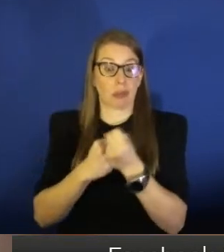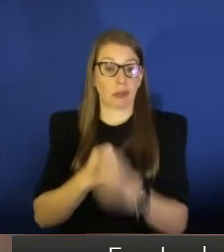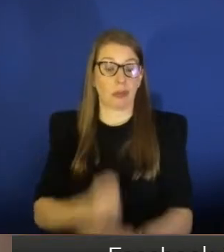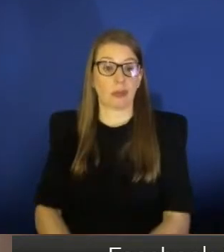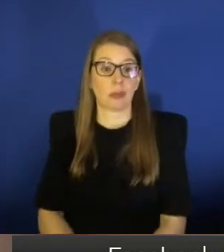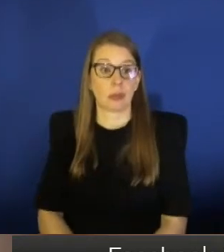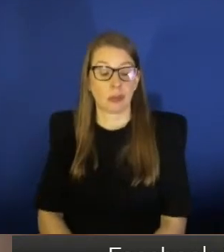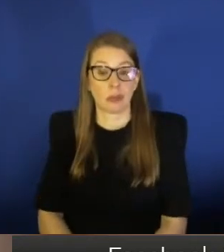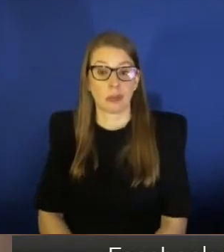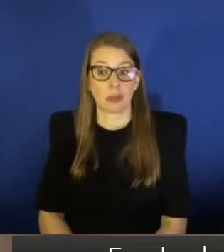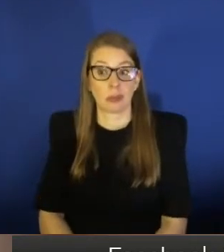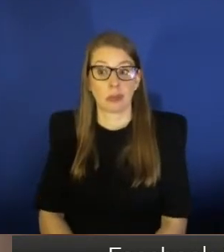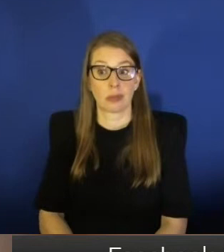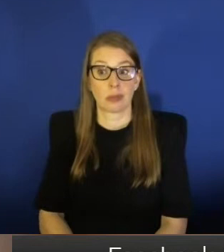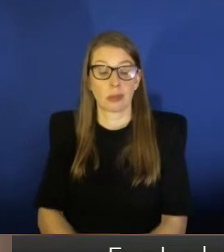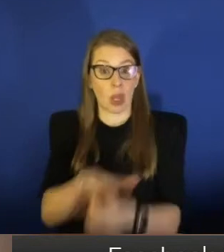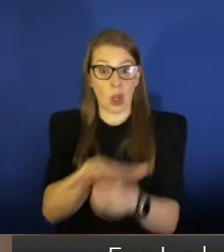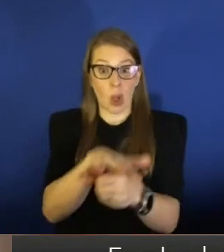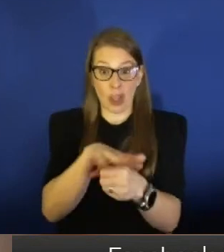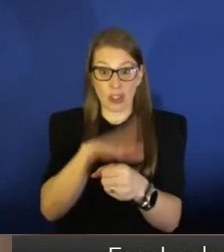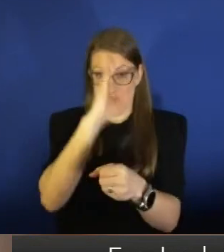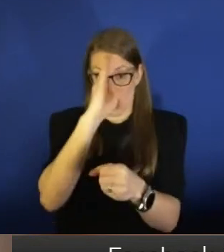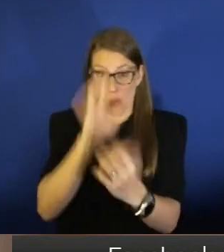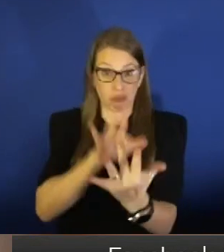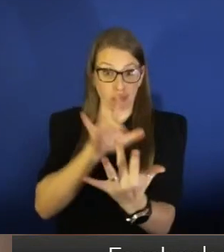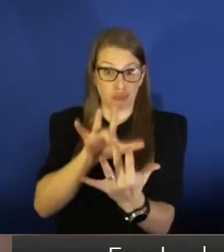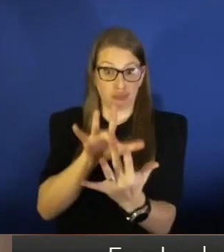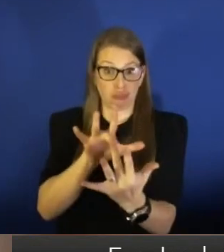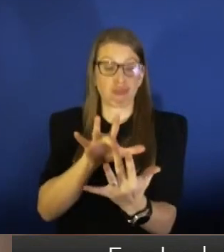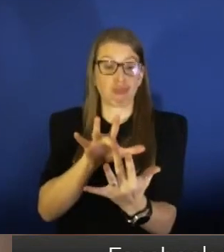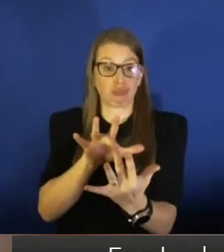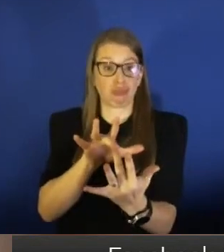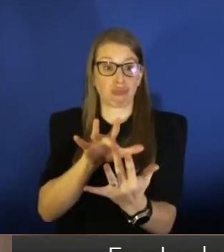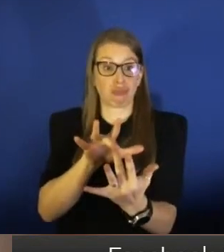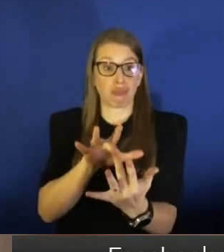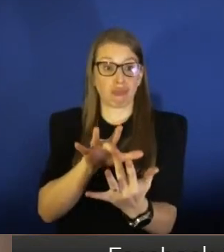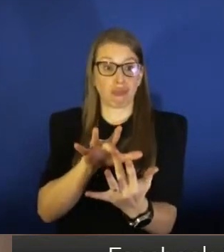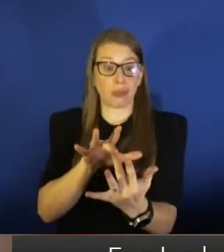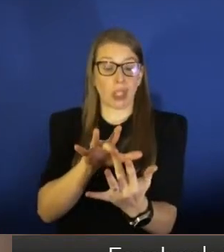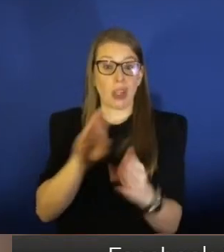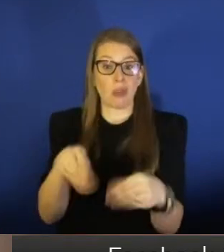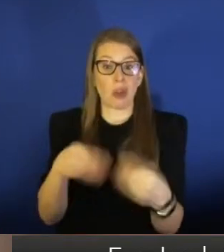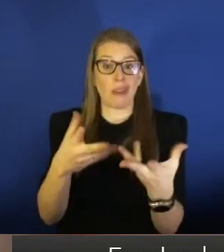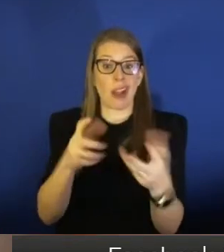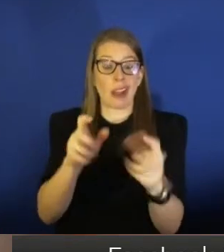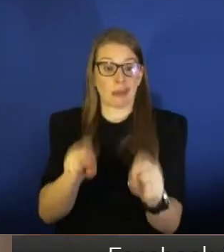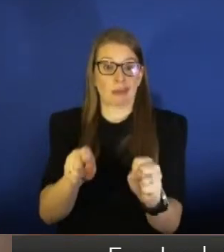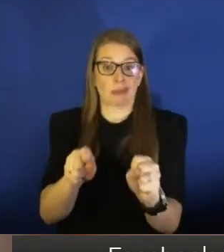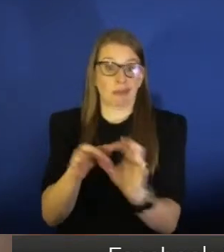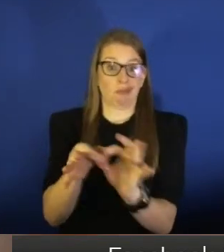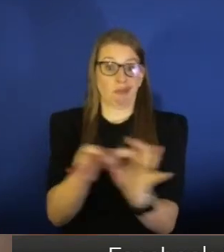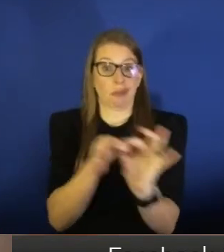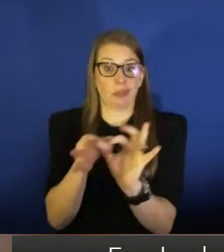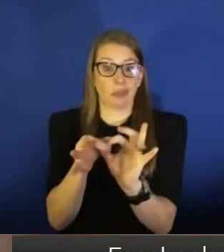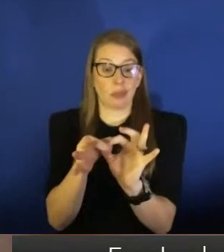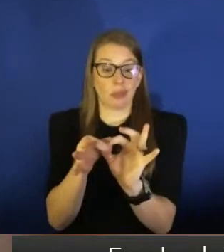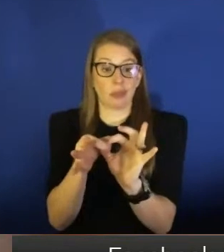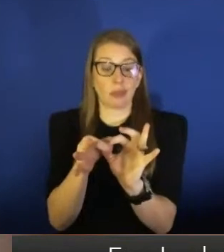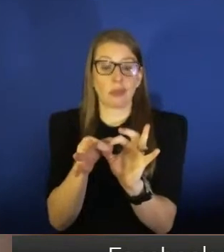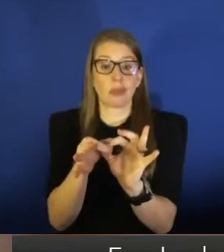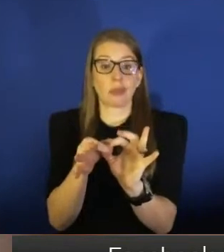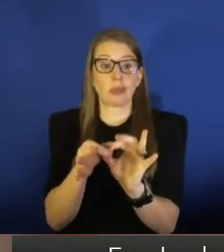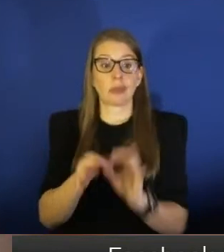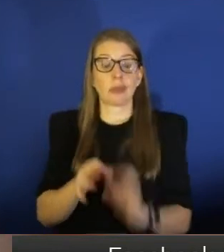we're a location that they can reach out to bring capability together. And as Dr. Ojo mentioned